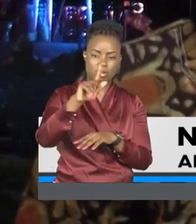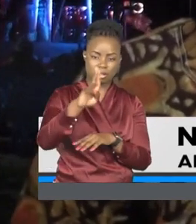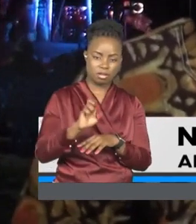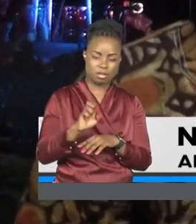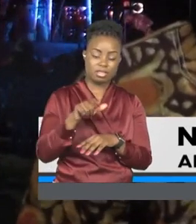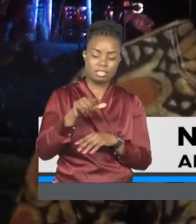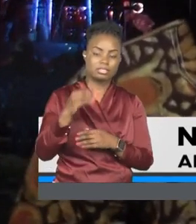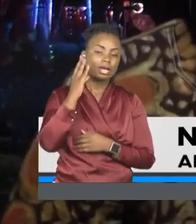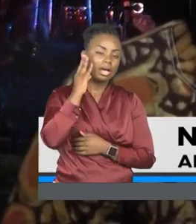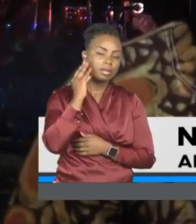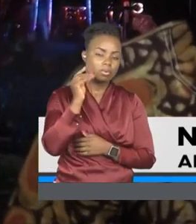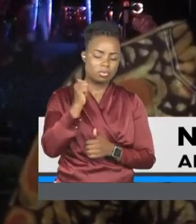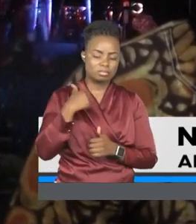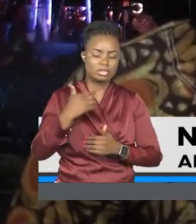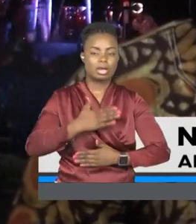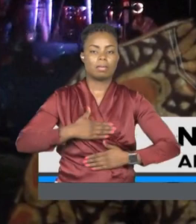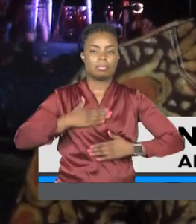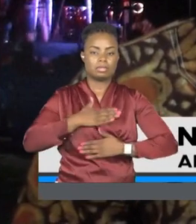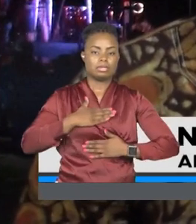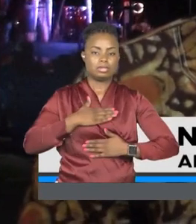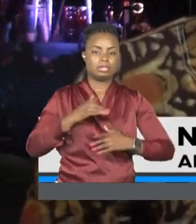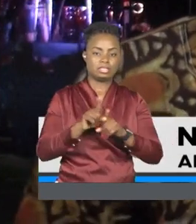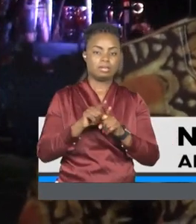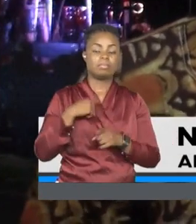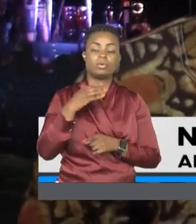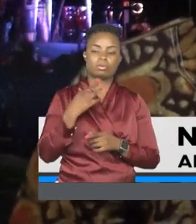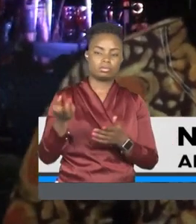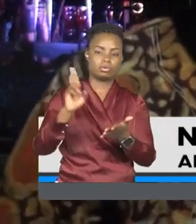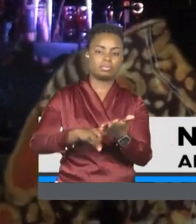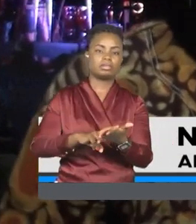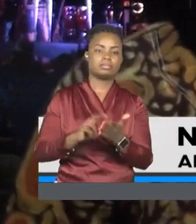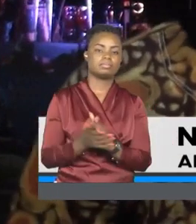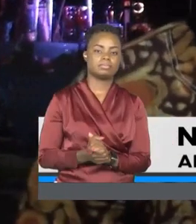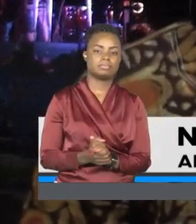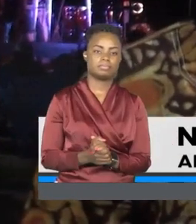an experience that I really appreciated and that I want to repeat.